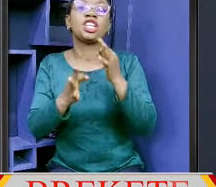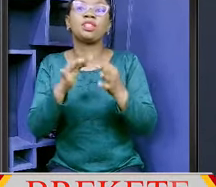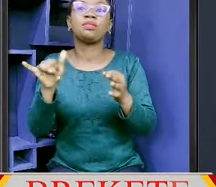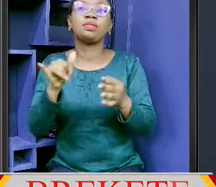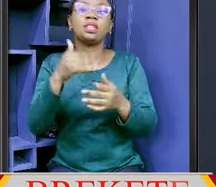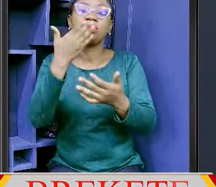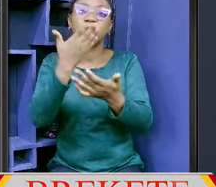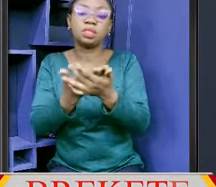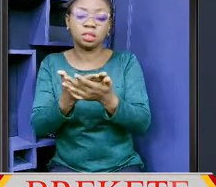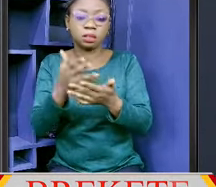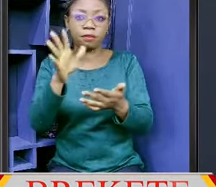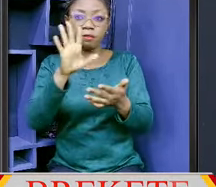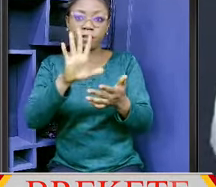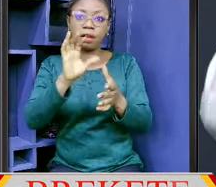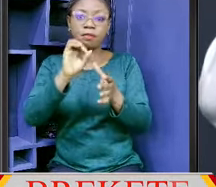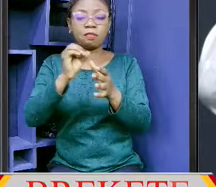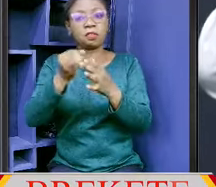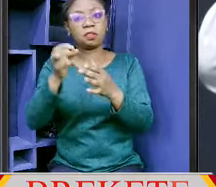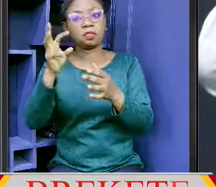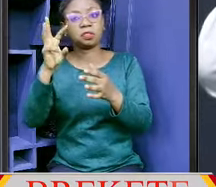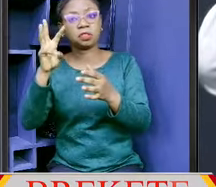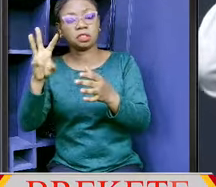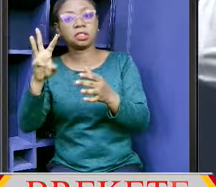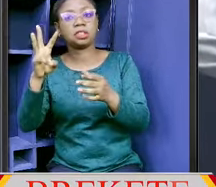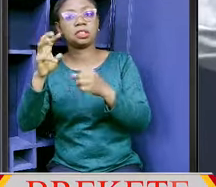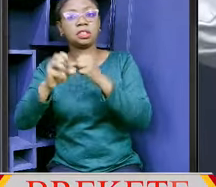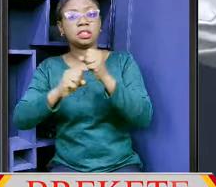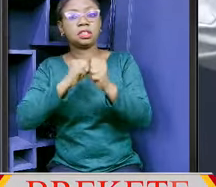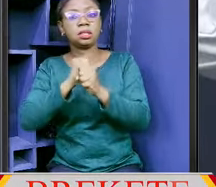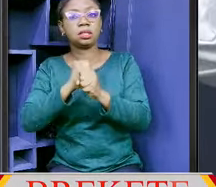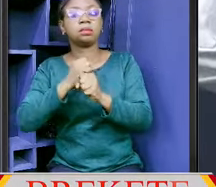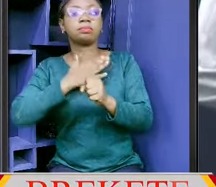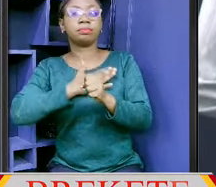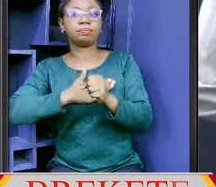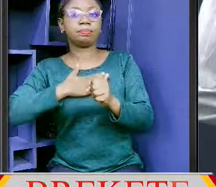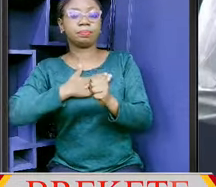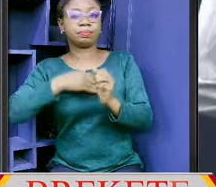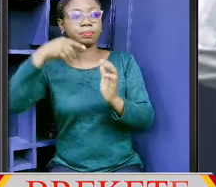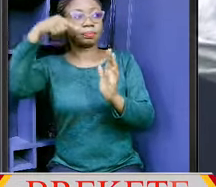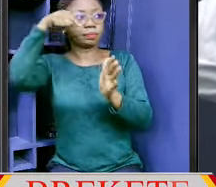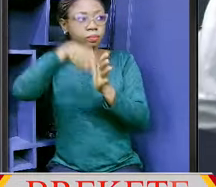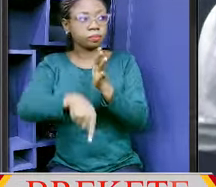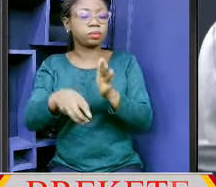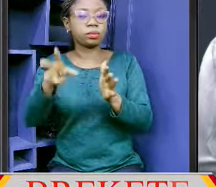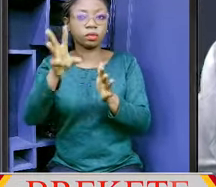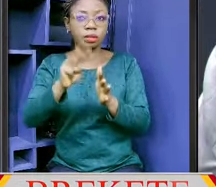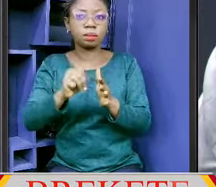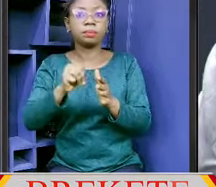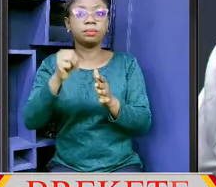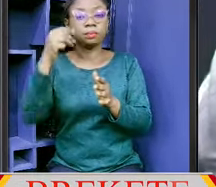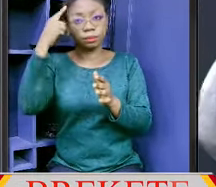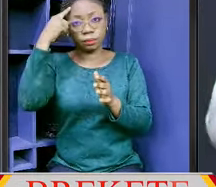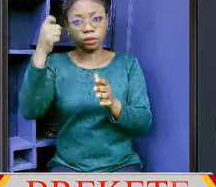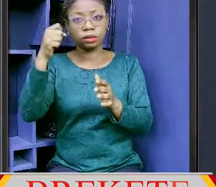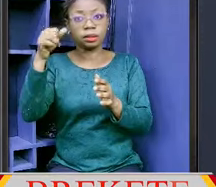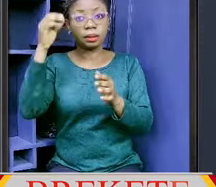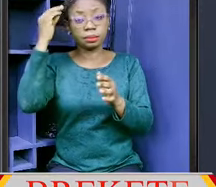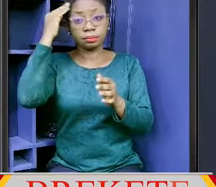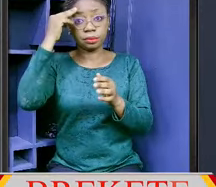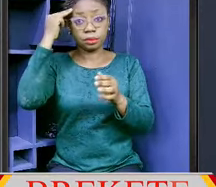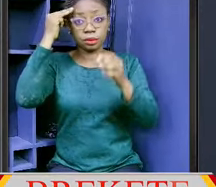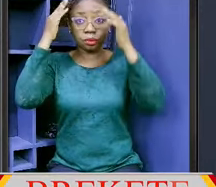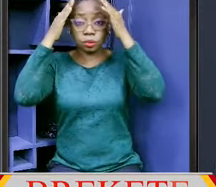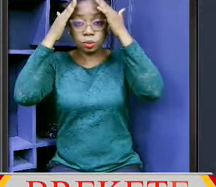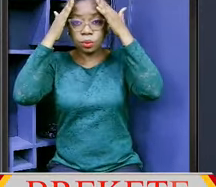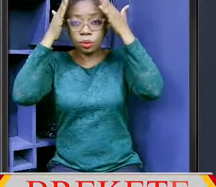make you kill them. Because their brain, they grow inside their head, and the head, no, they expand. Once you reach